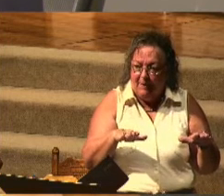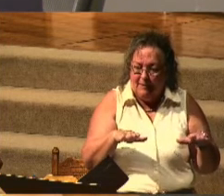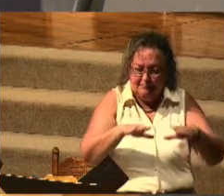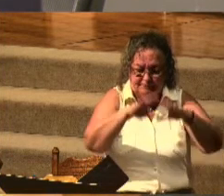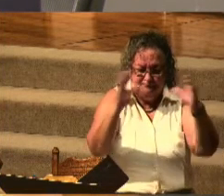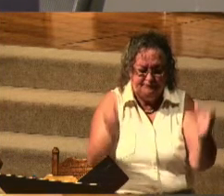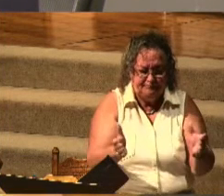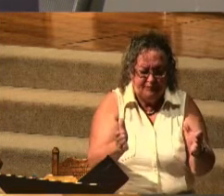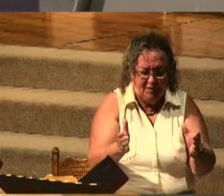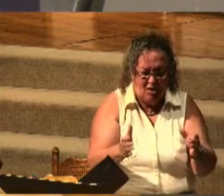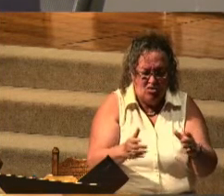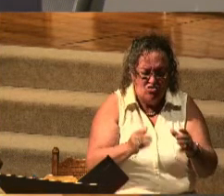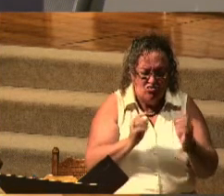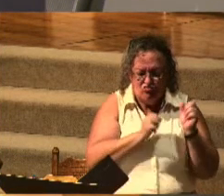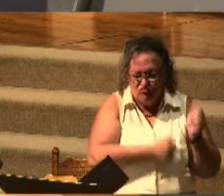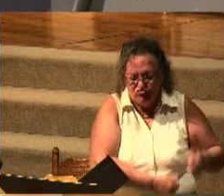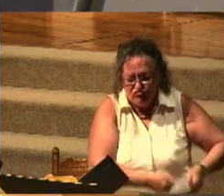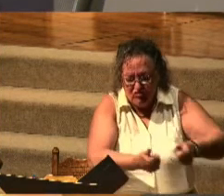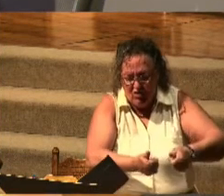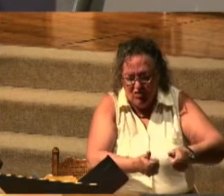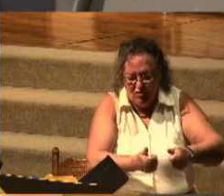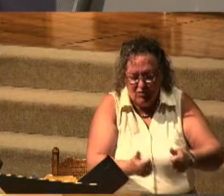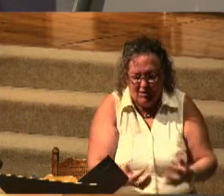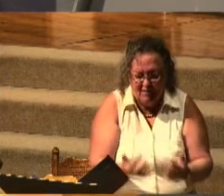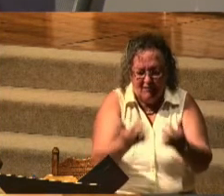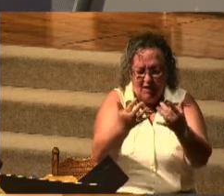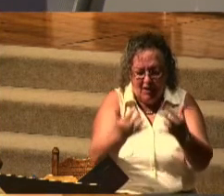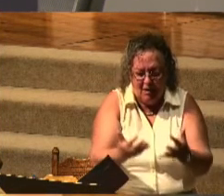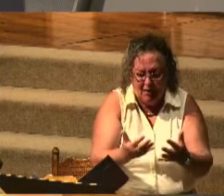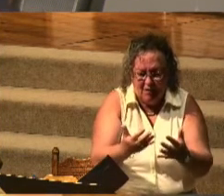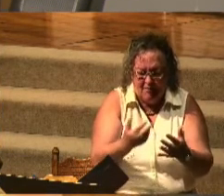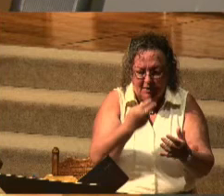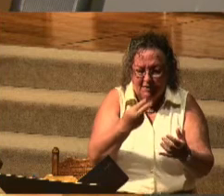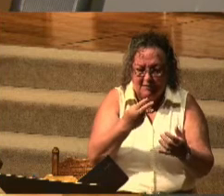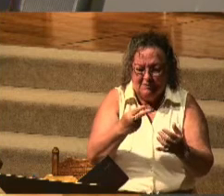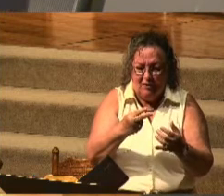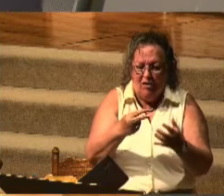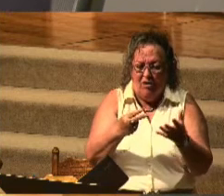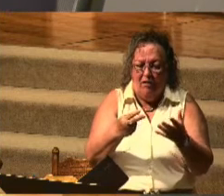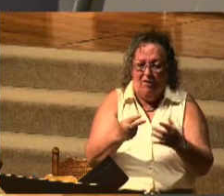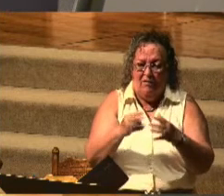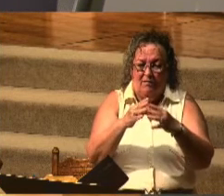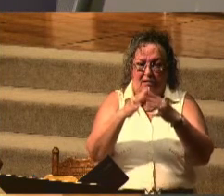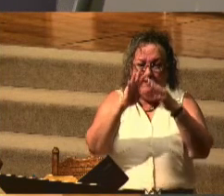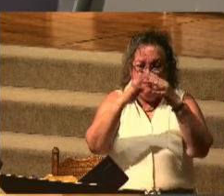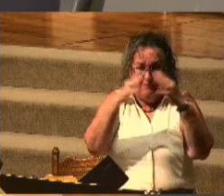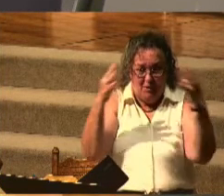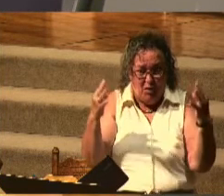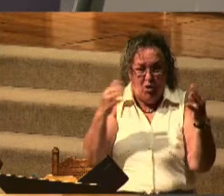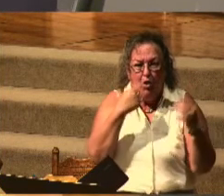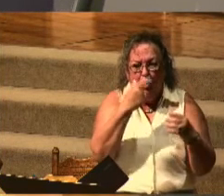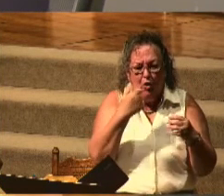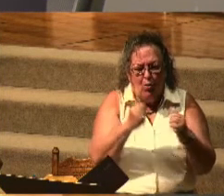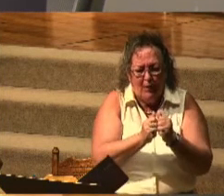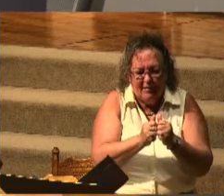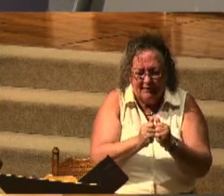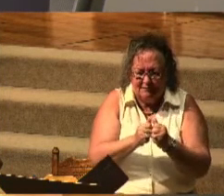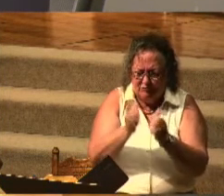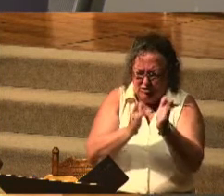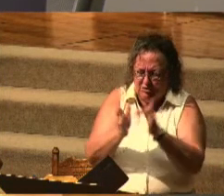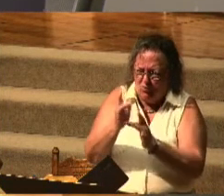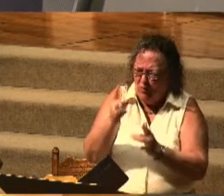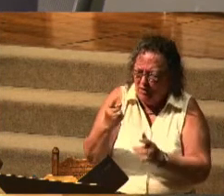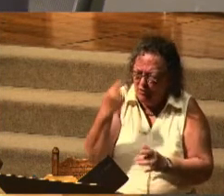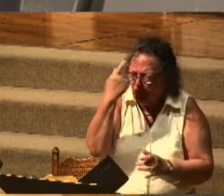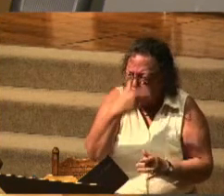Tied up, thrown in the fiery furnace, they saw the bow in the fire. Who was in the bow with them? Jesus. Said, one of them looks like the Son of